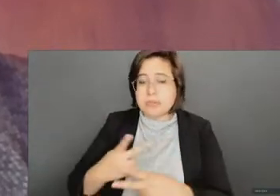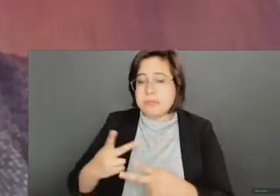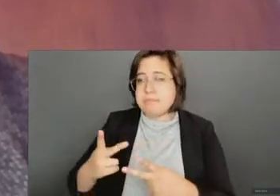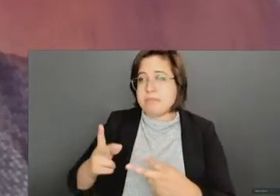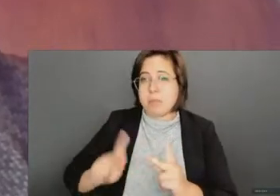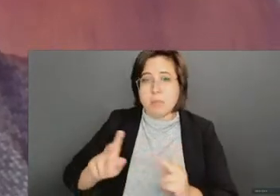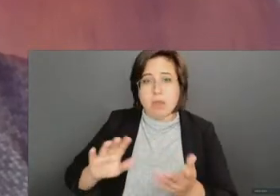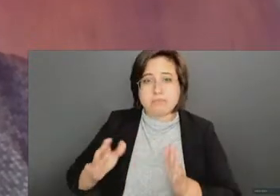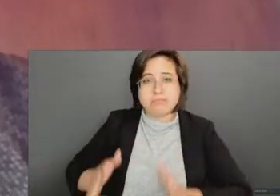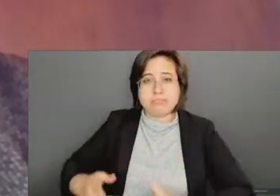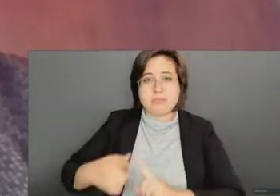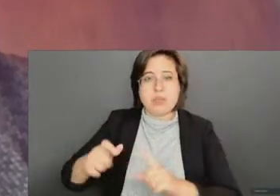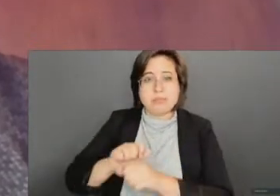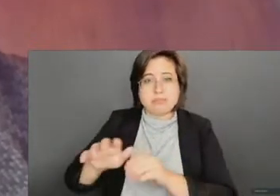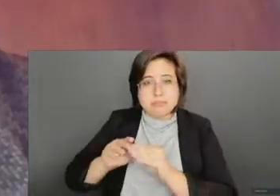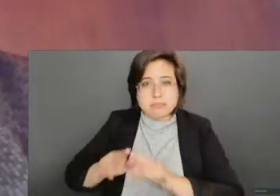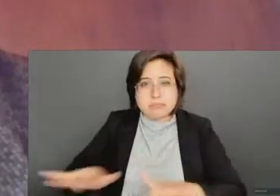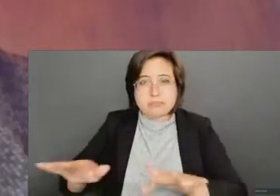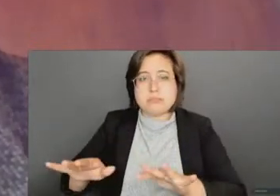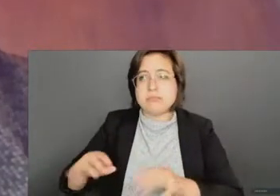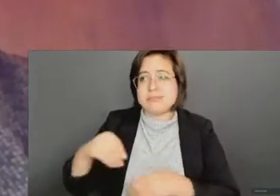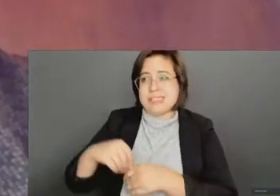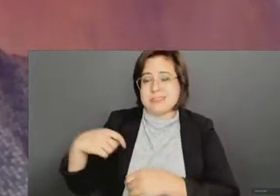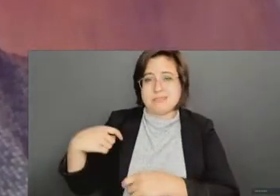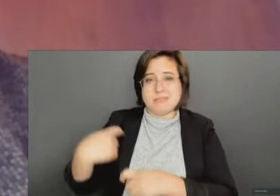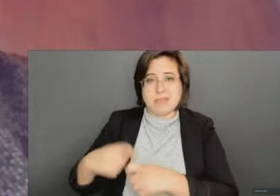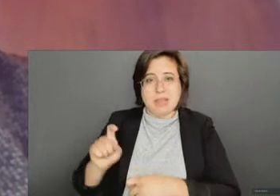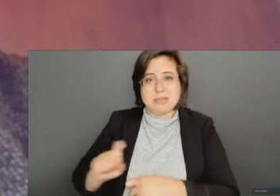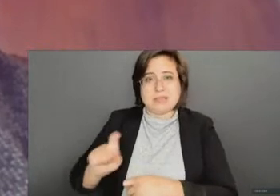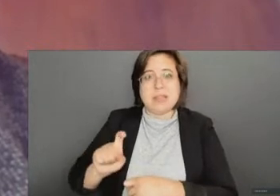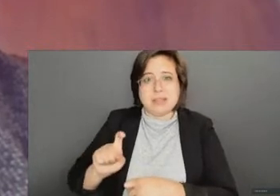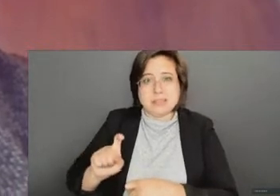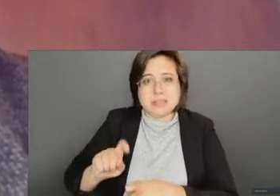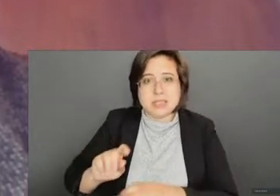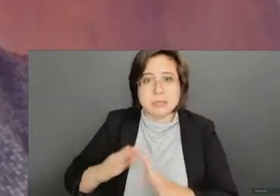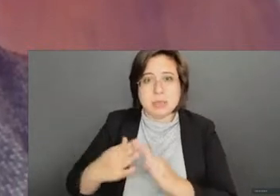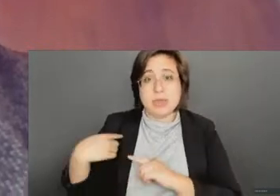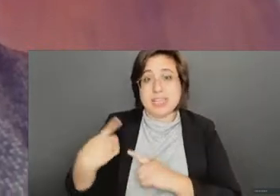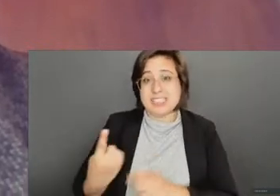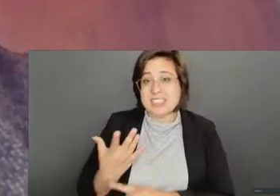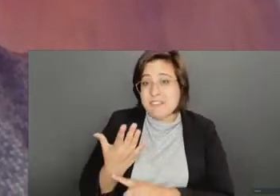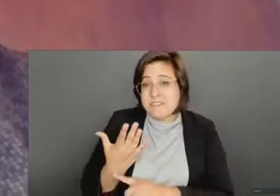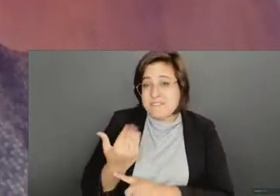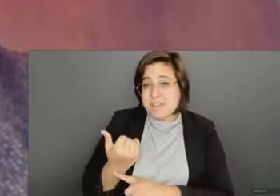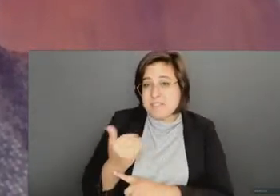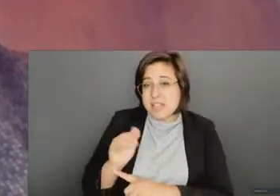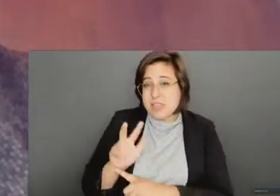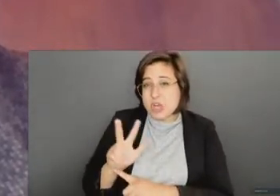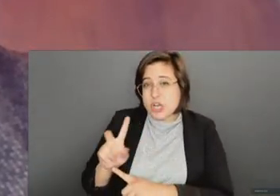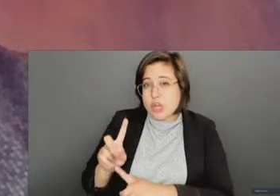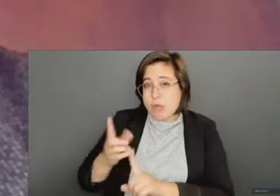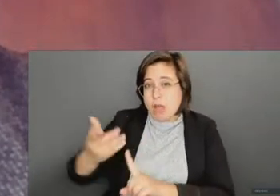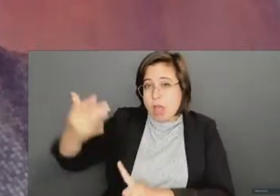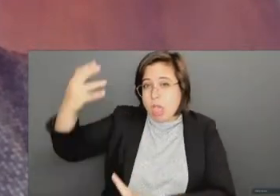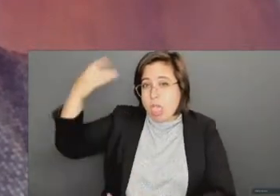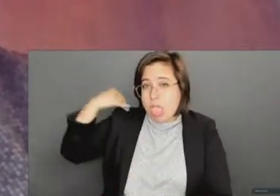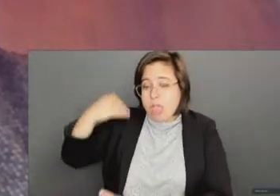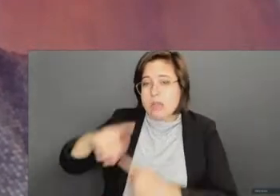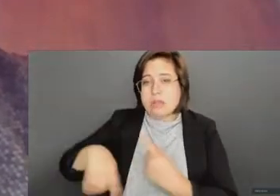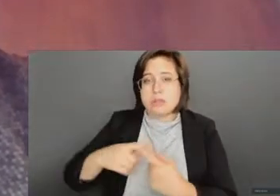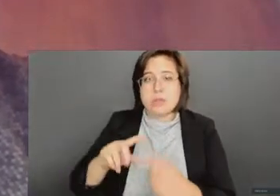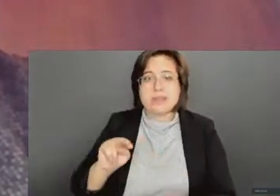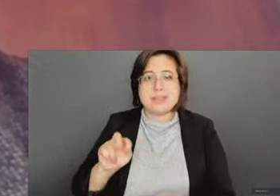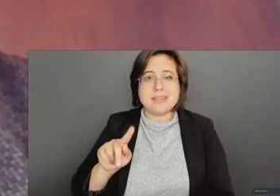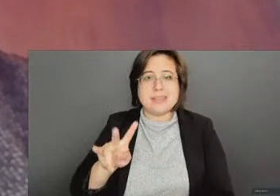mortality of the Latinx community since 1531, when the native indigenous